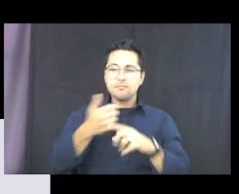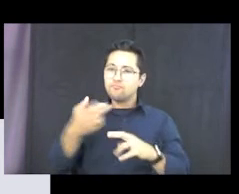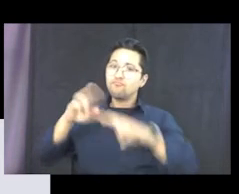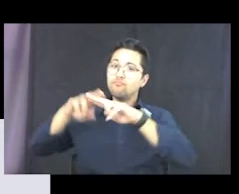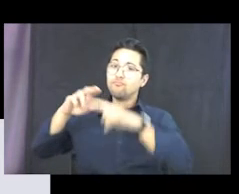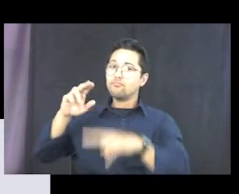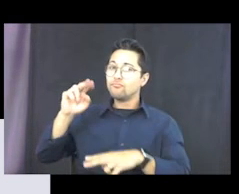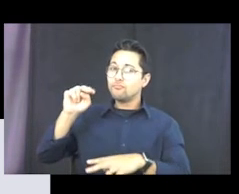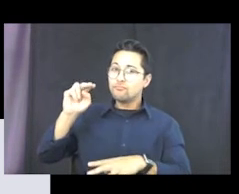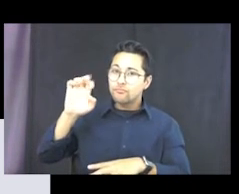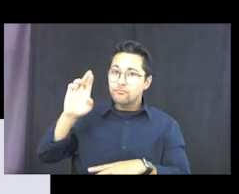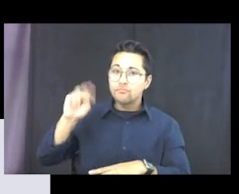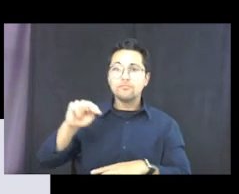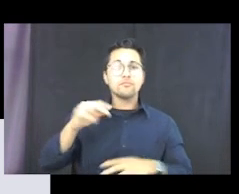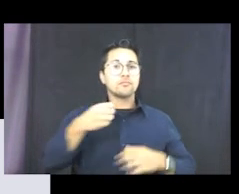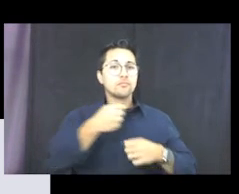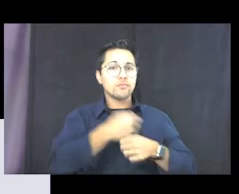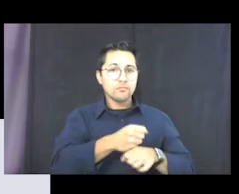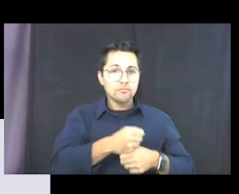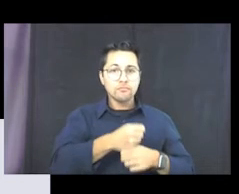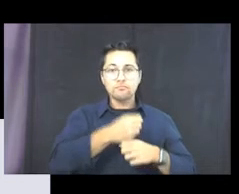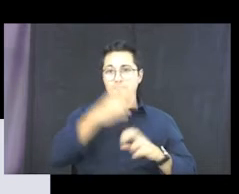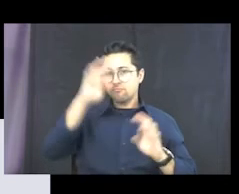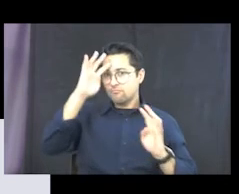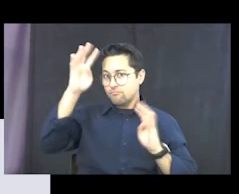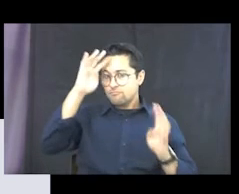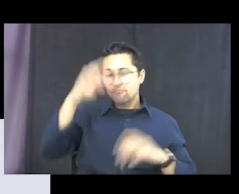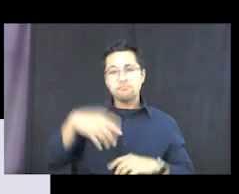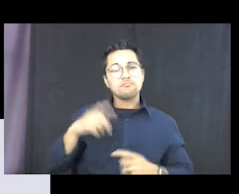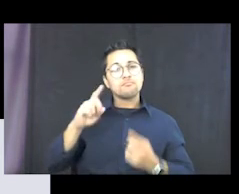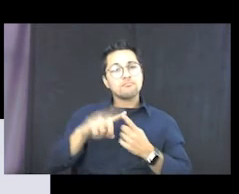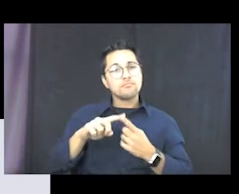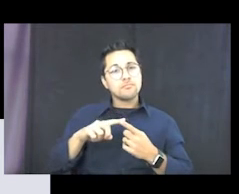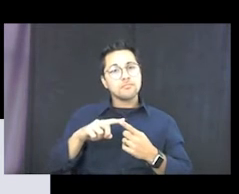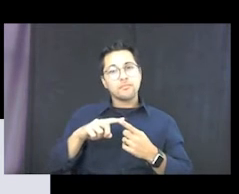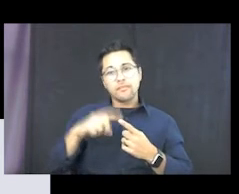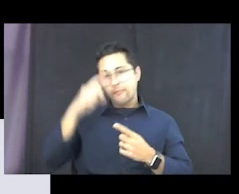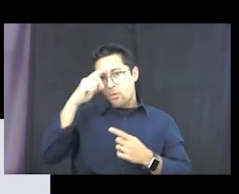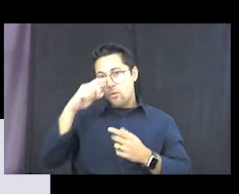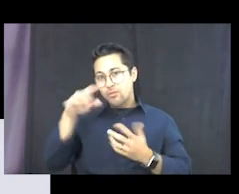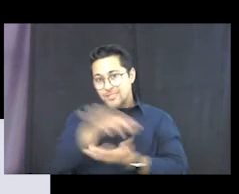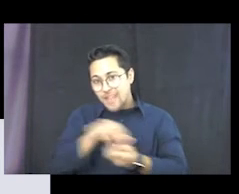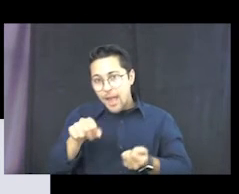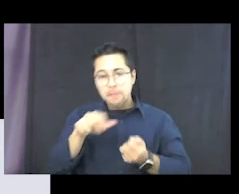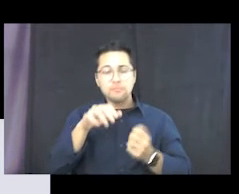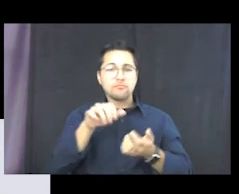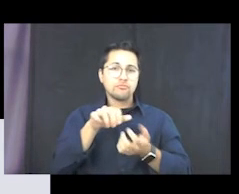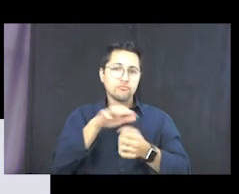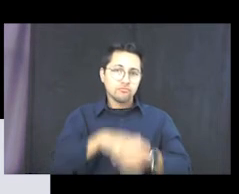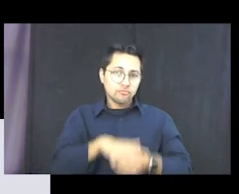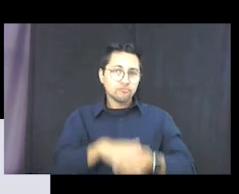neuron creation, survival, and resistance to damage and stress.